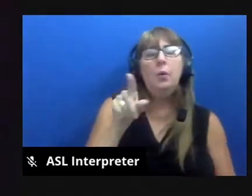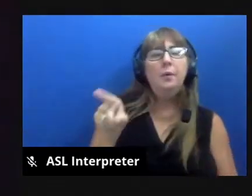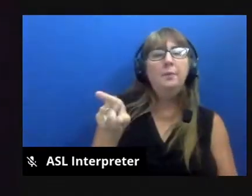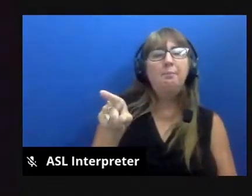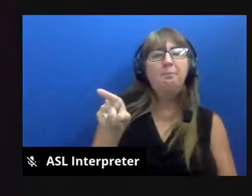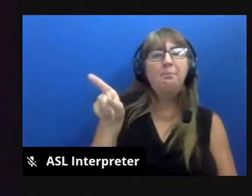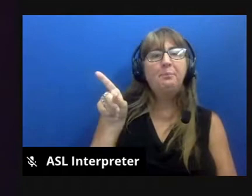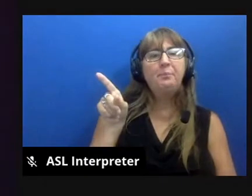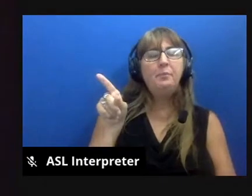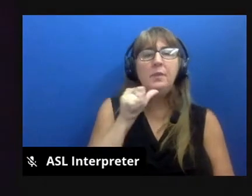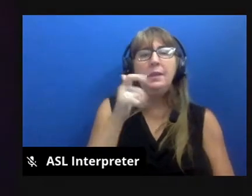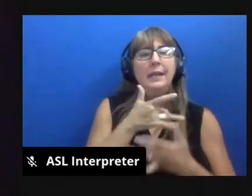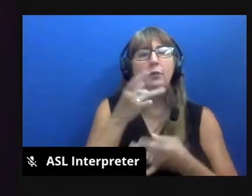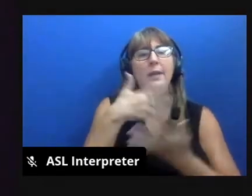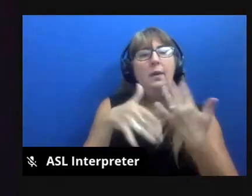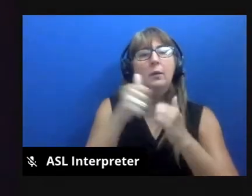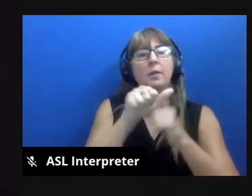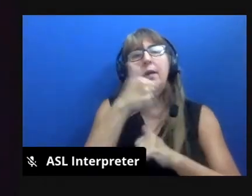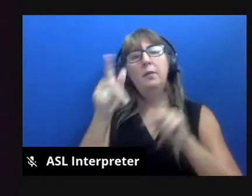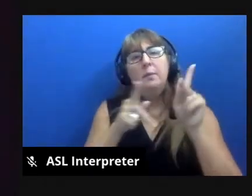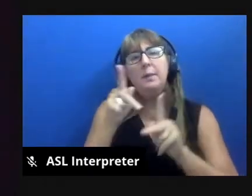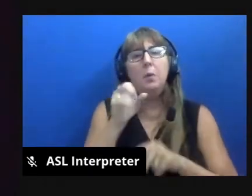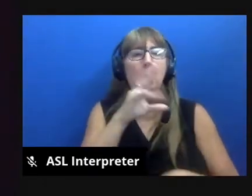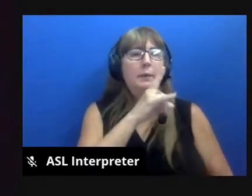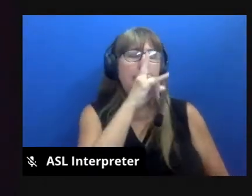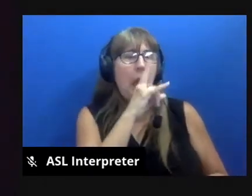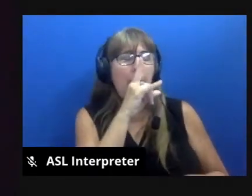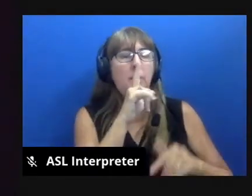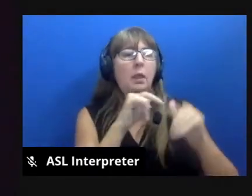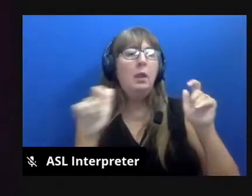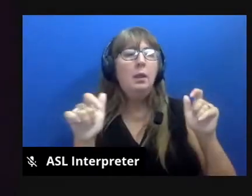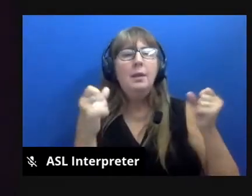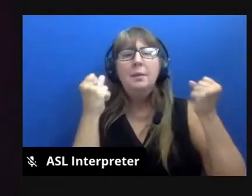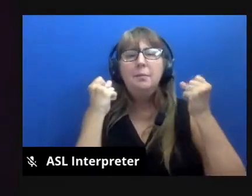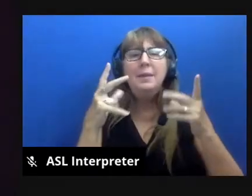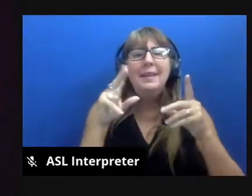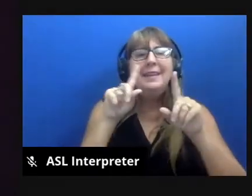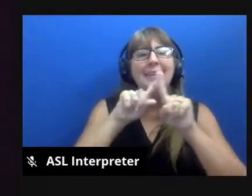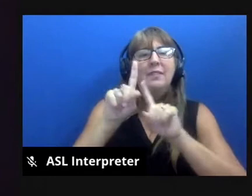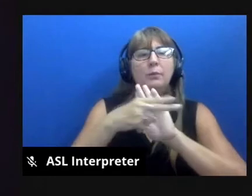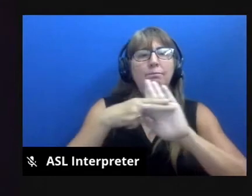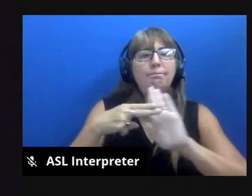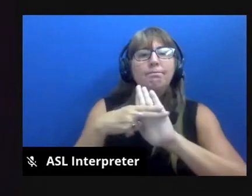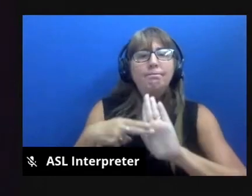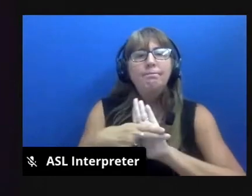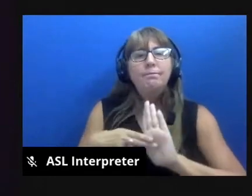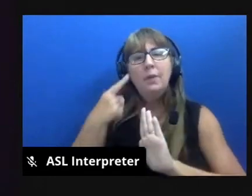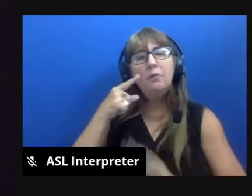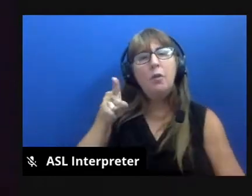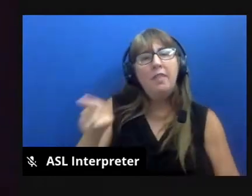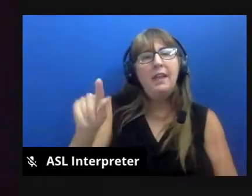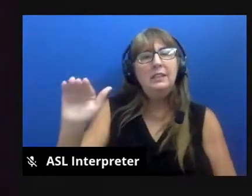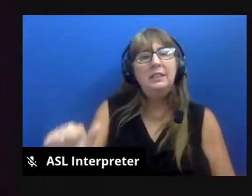is uninterested in interacting with others, or a snob, etc. There could be all sorts of attributions given to that child because the child doesn't